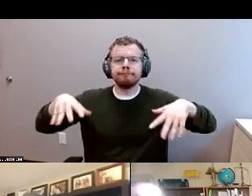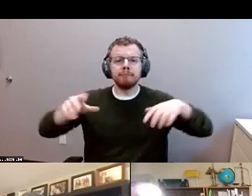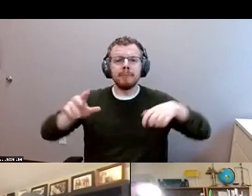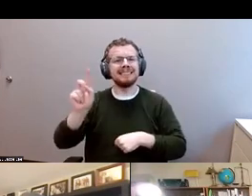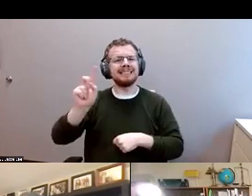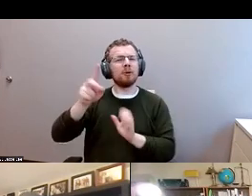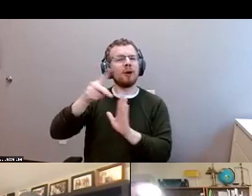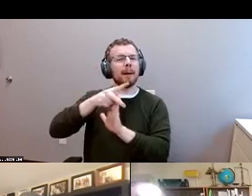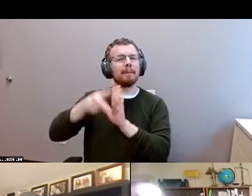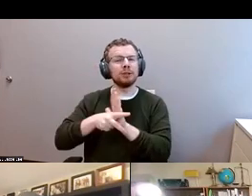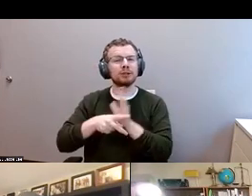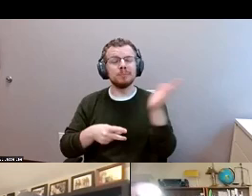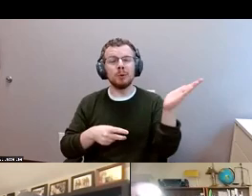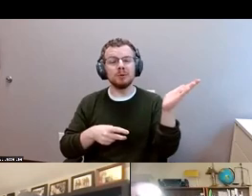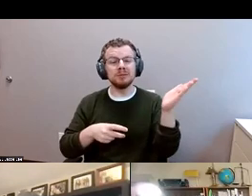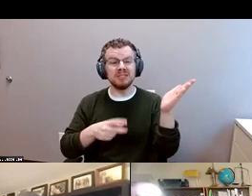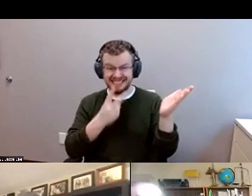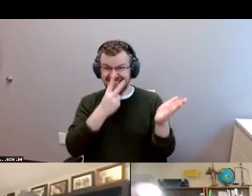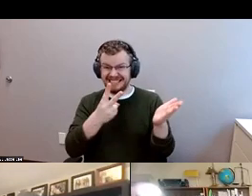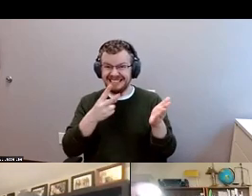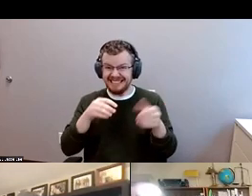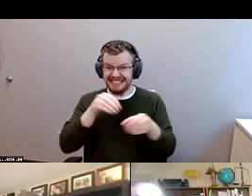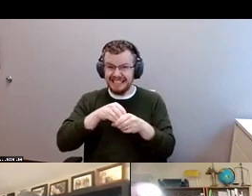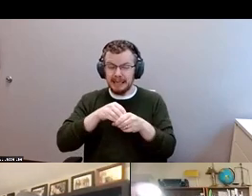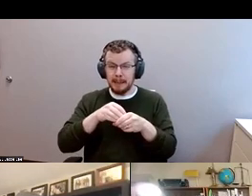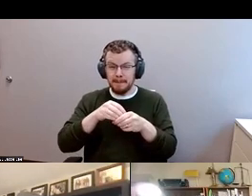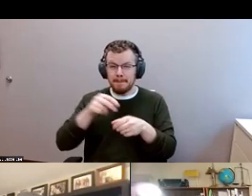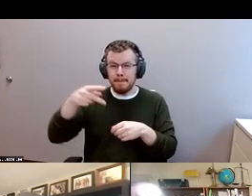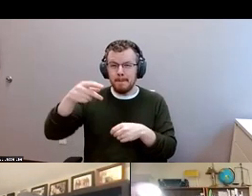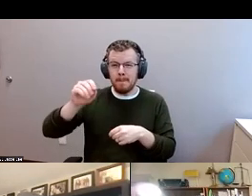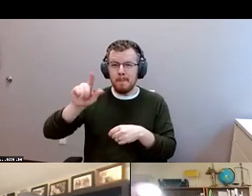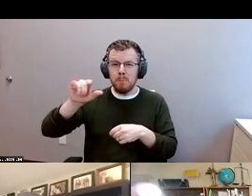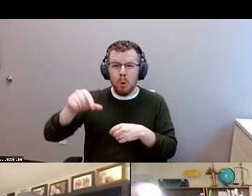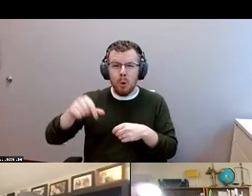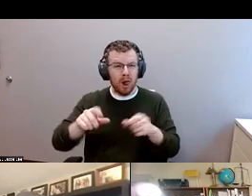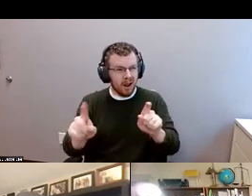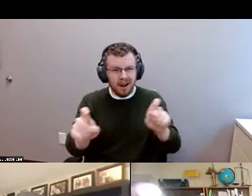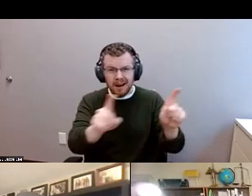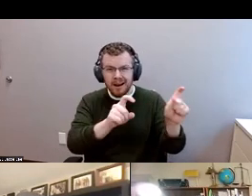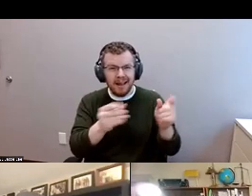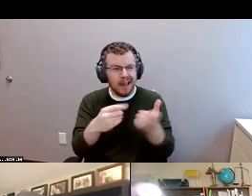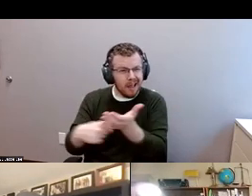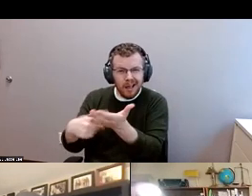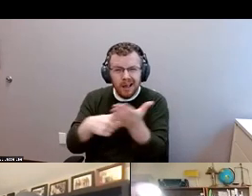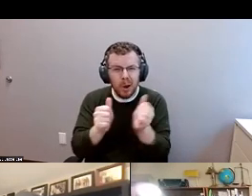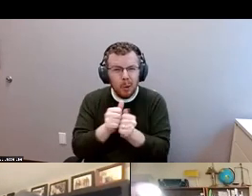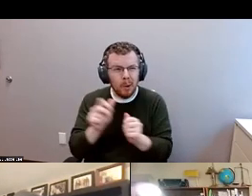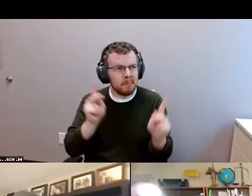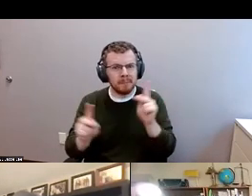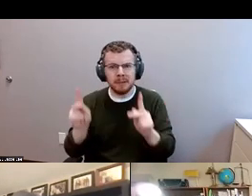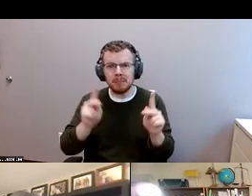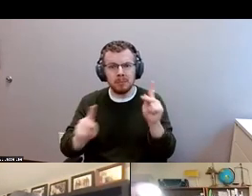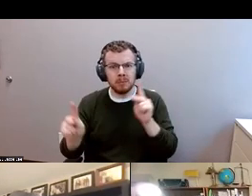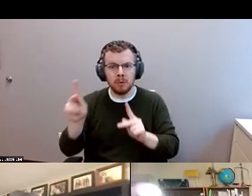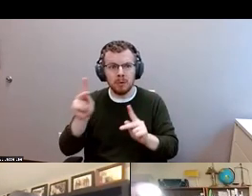see not only in polling, but in discussions with folks. And